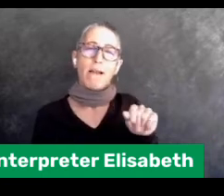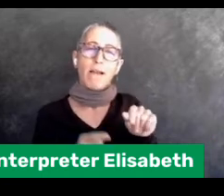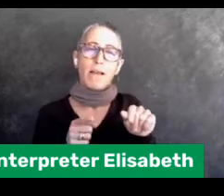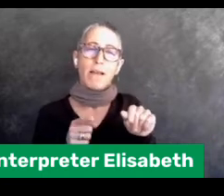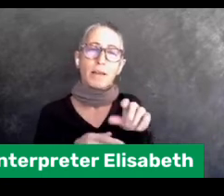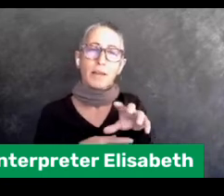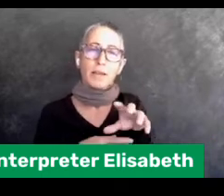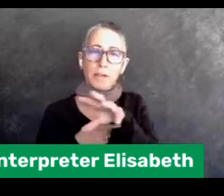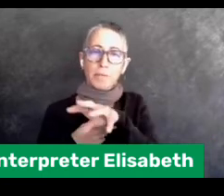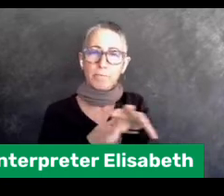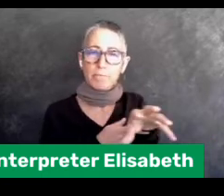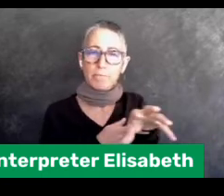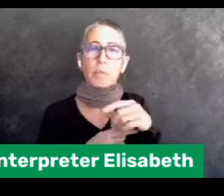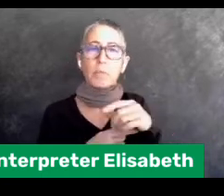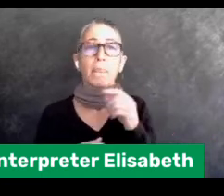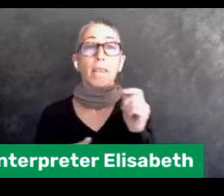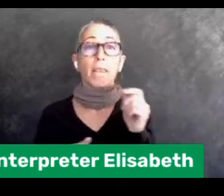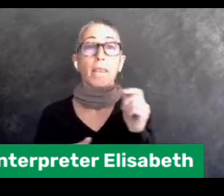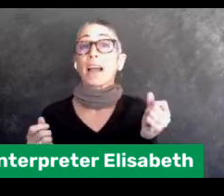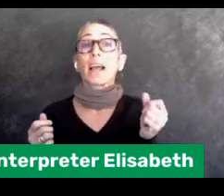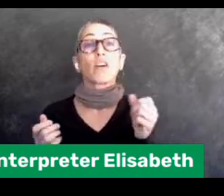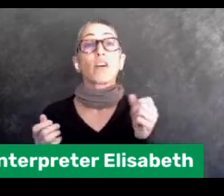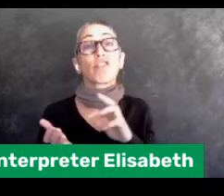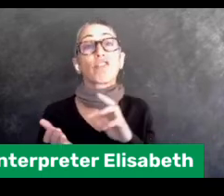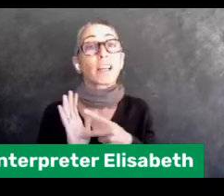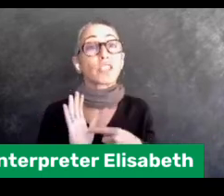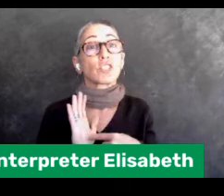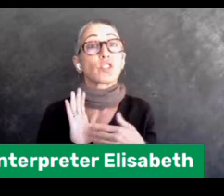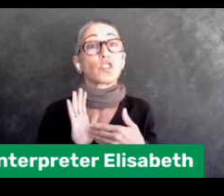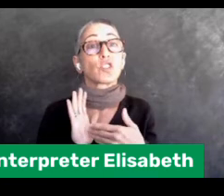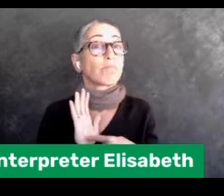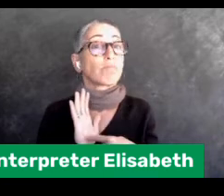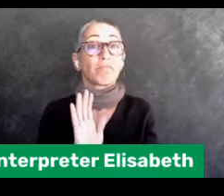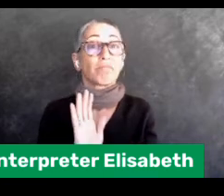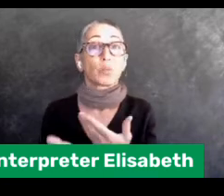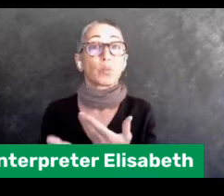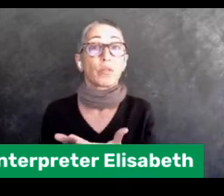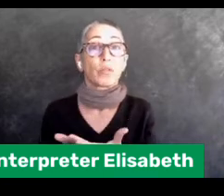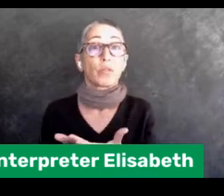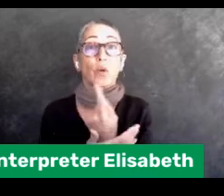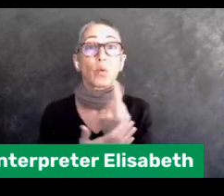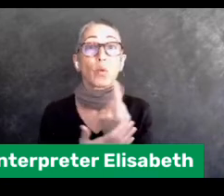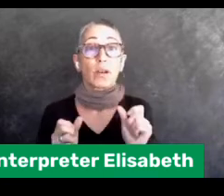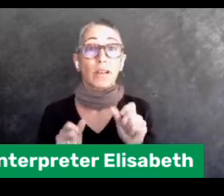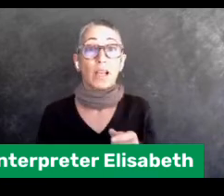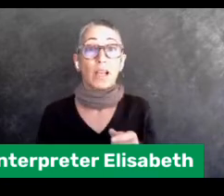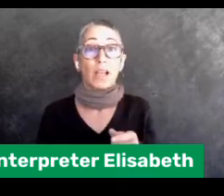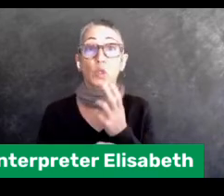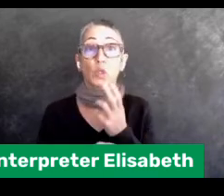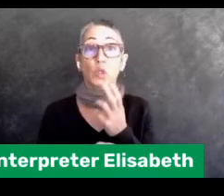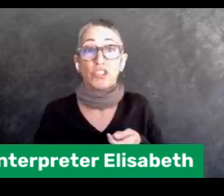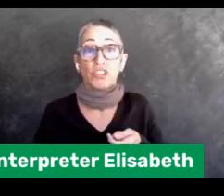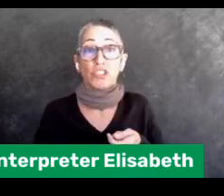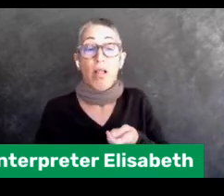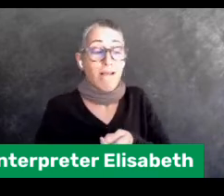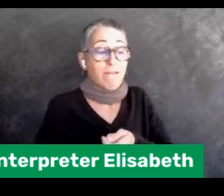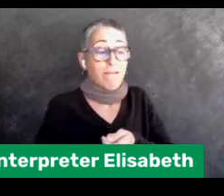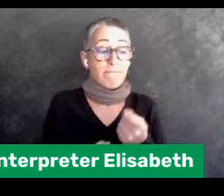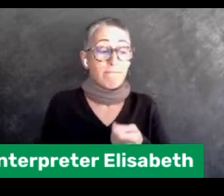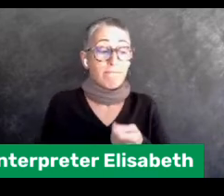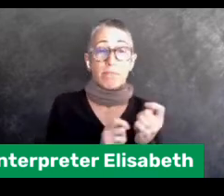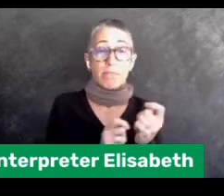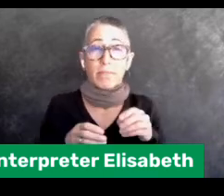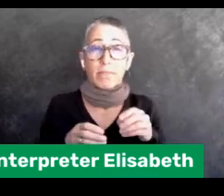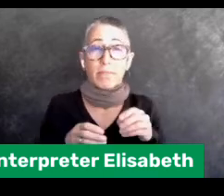can pick up a shovel and start growing their own foods in their backyards. Then after that, we had a